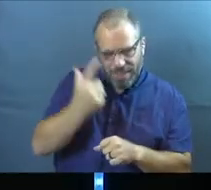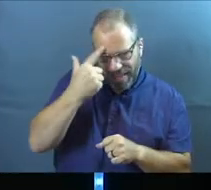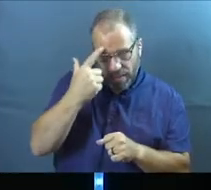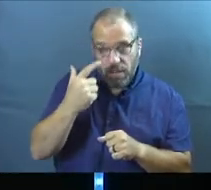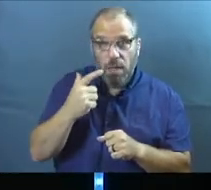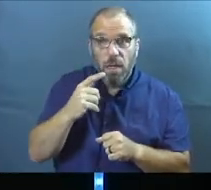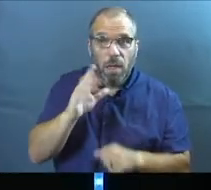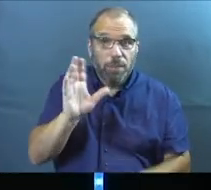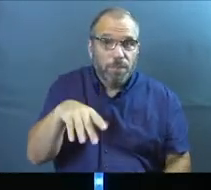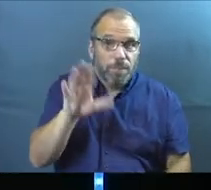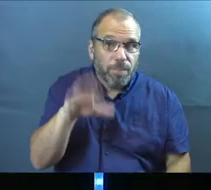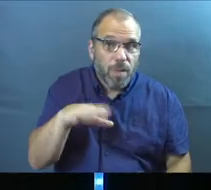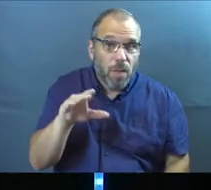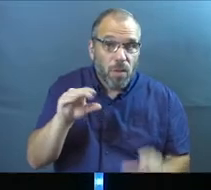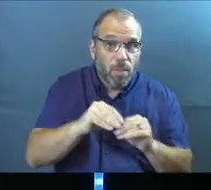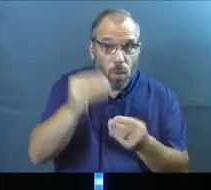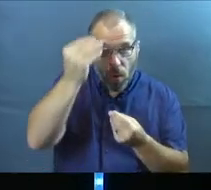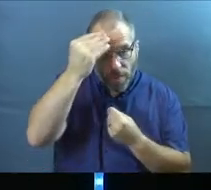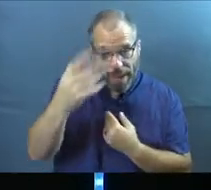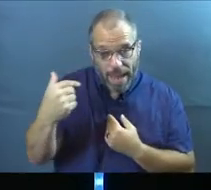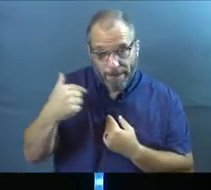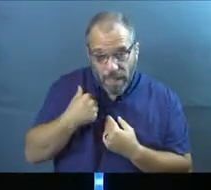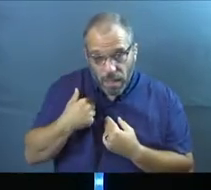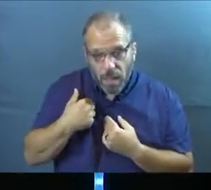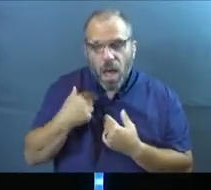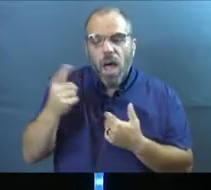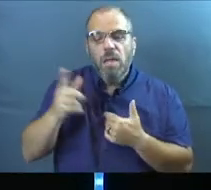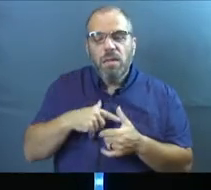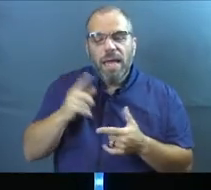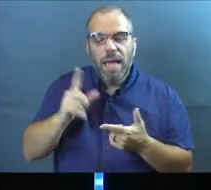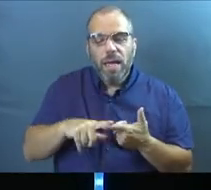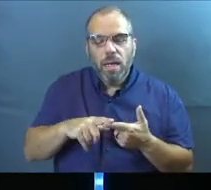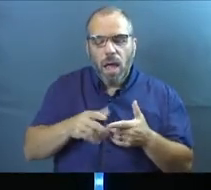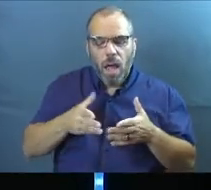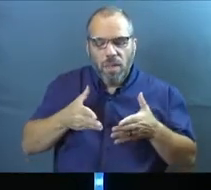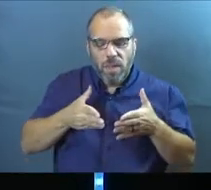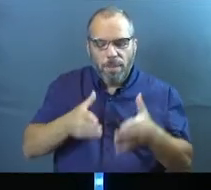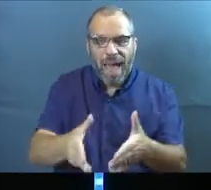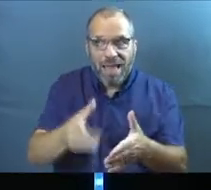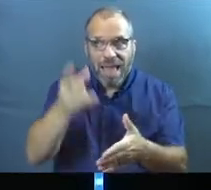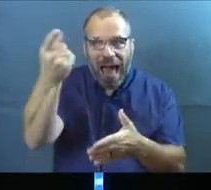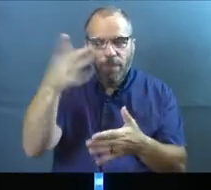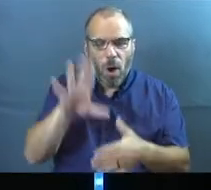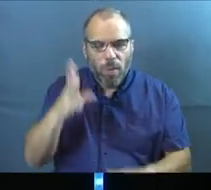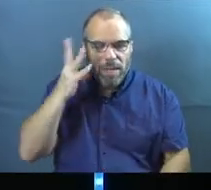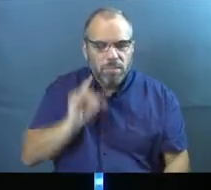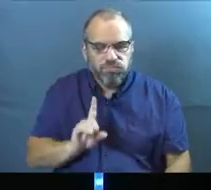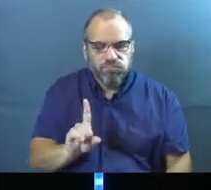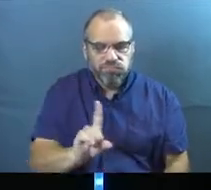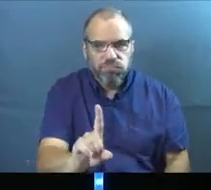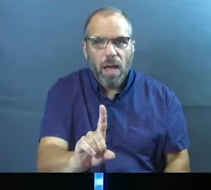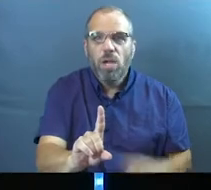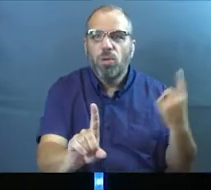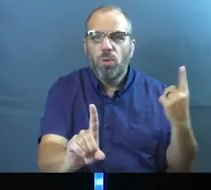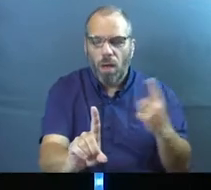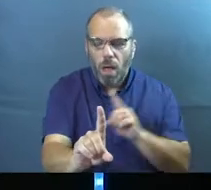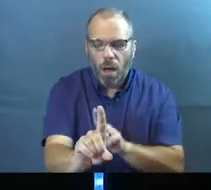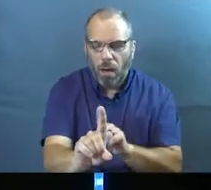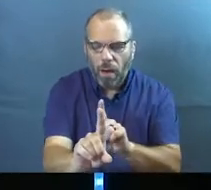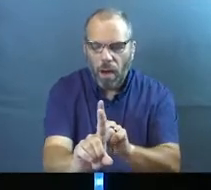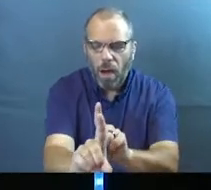And not only that, but the more that you obey me, you're actually stepping onto the path that I'm already walking. God's already walking.